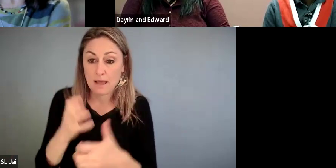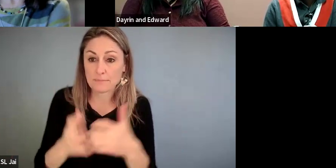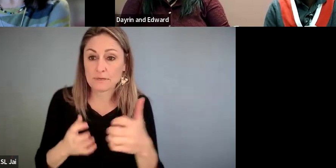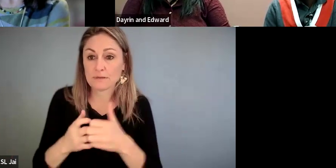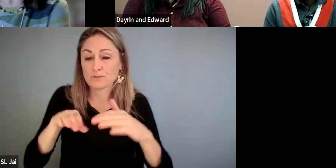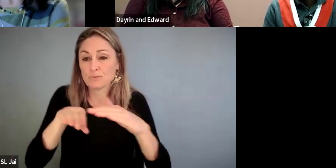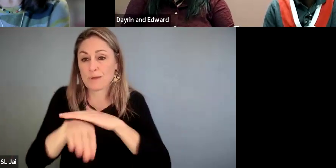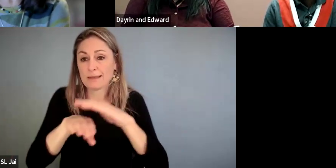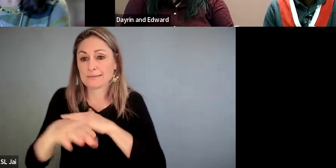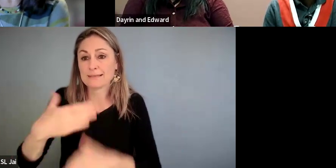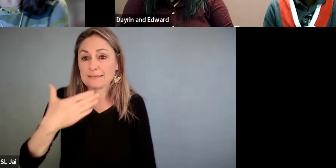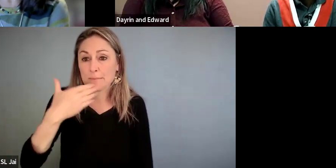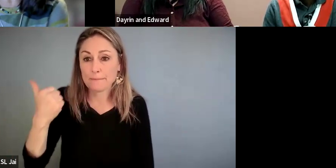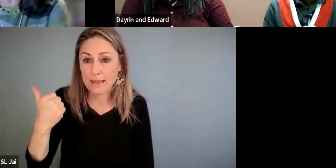better